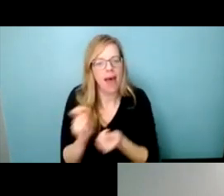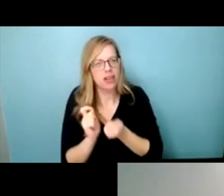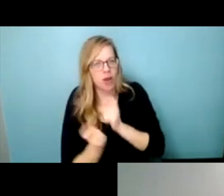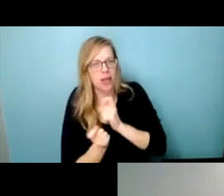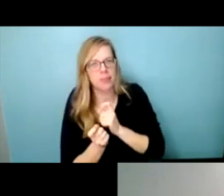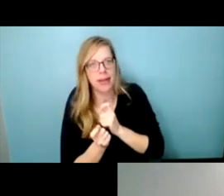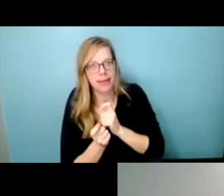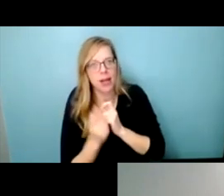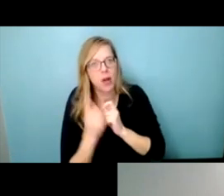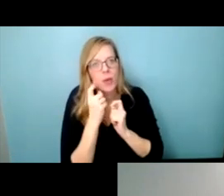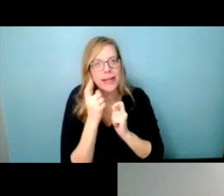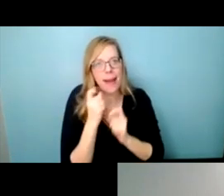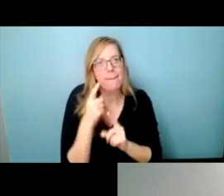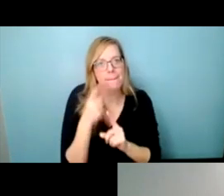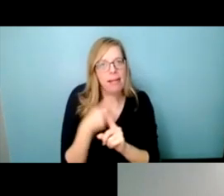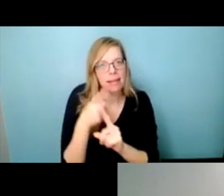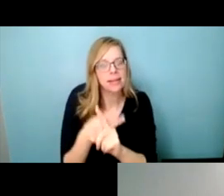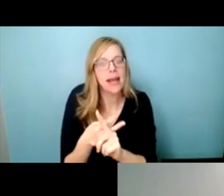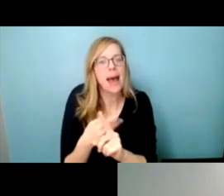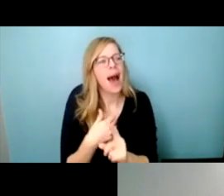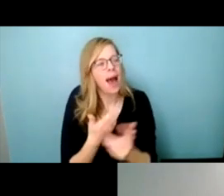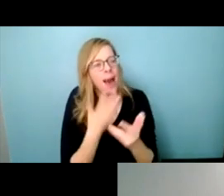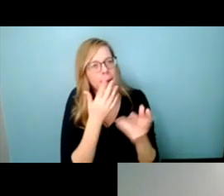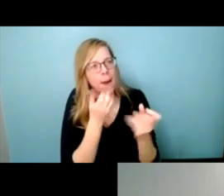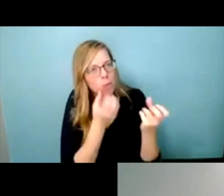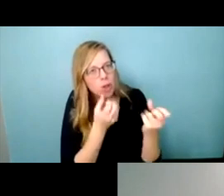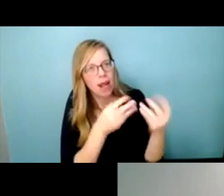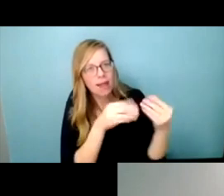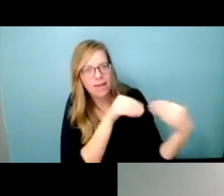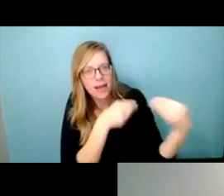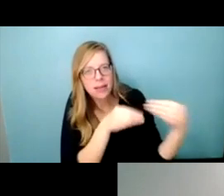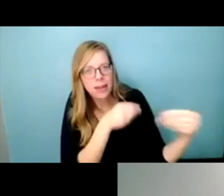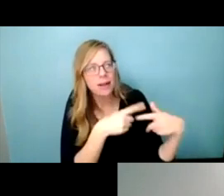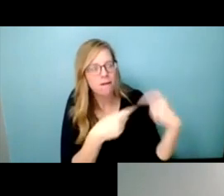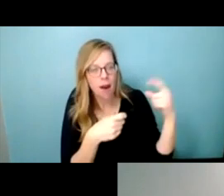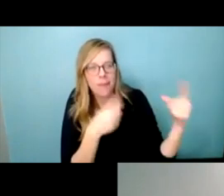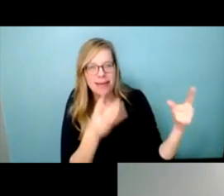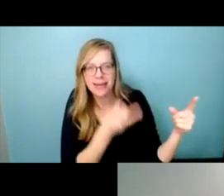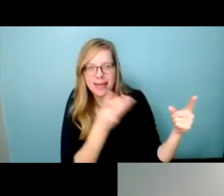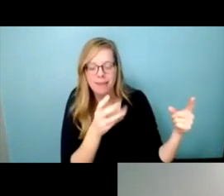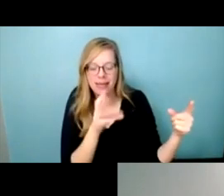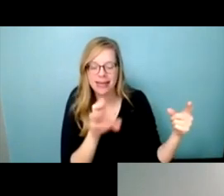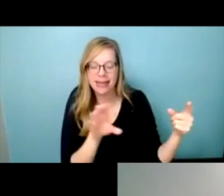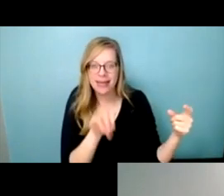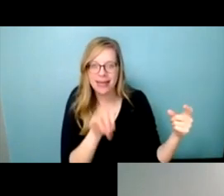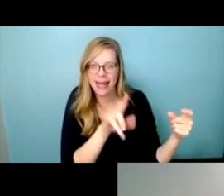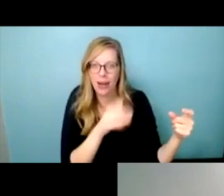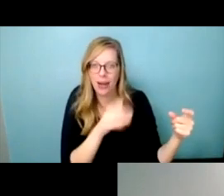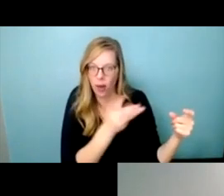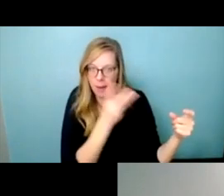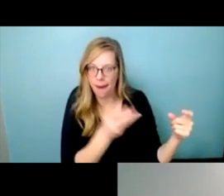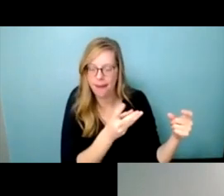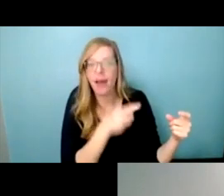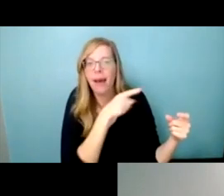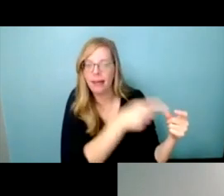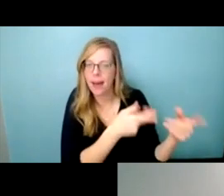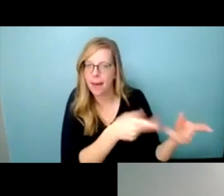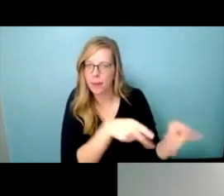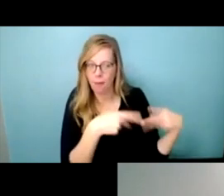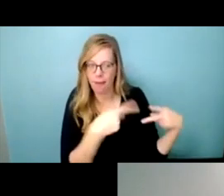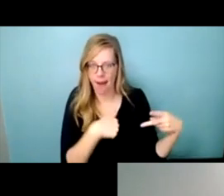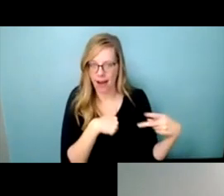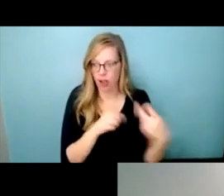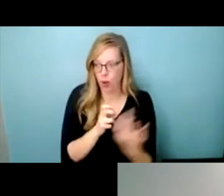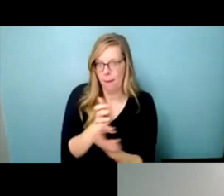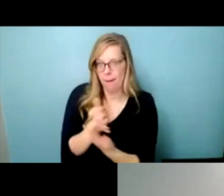recent months. And I appreciate the flexibility of the city of Winnipeg in that regard, because it allows us to meet the needs of the community as